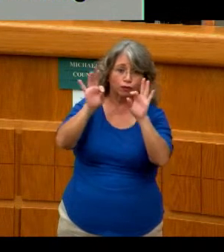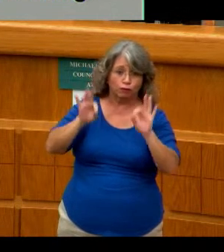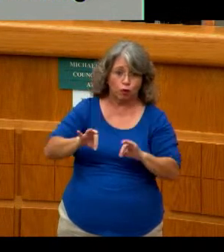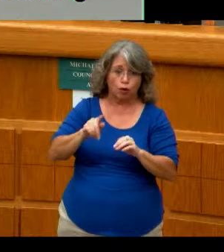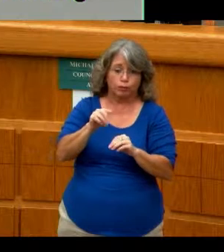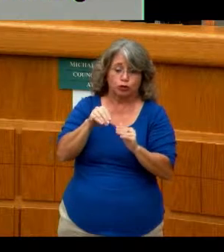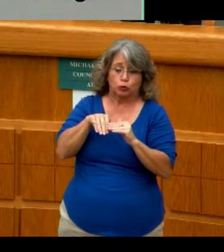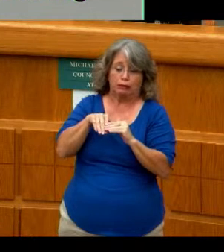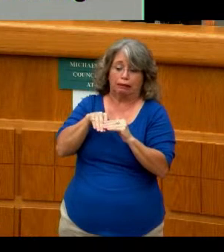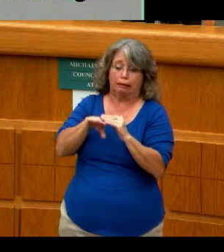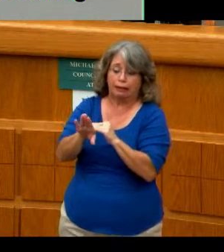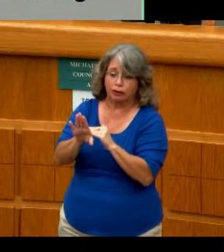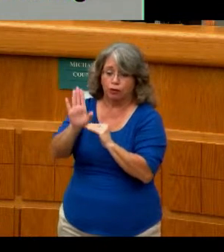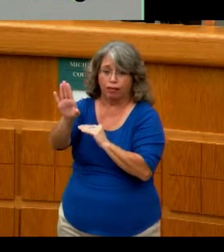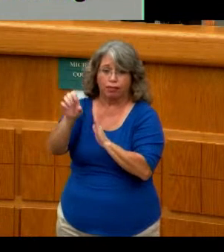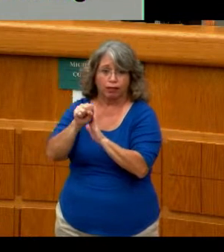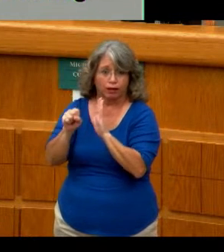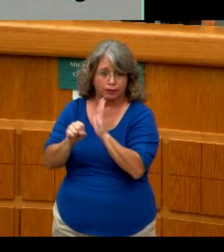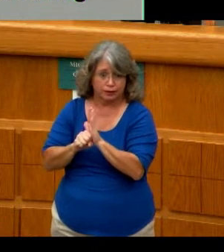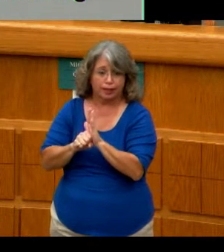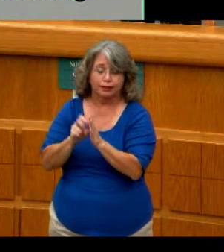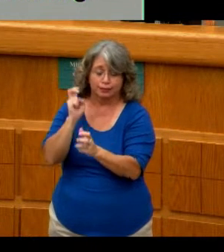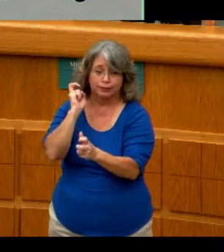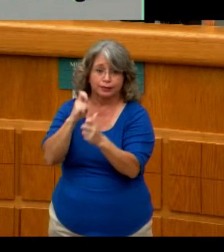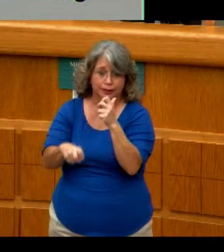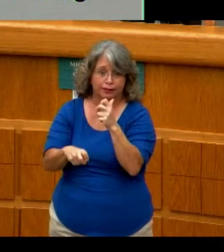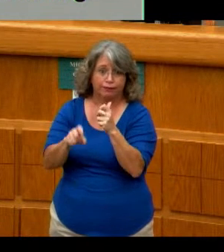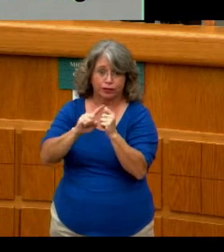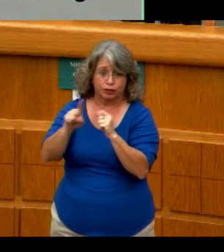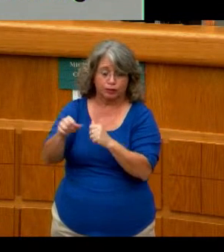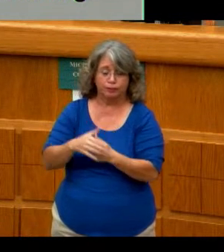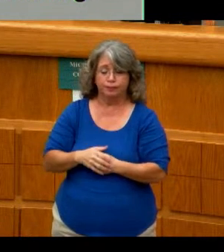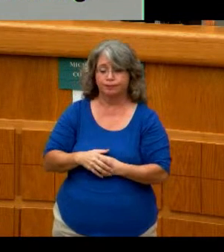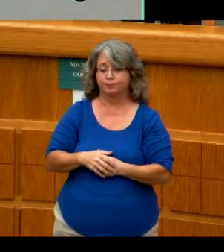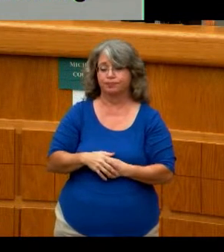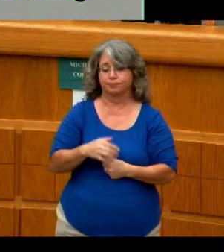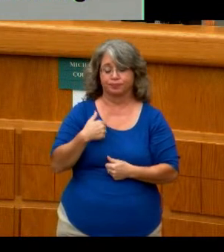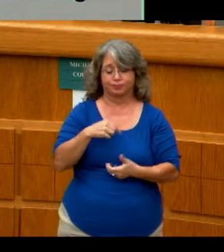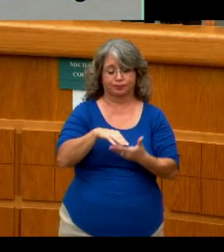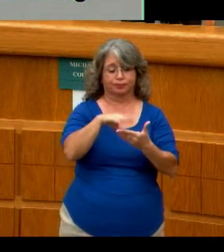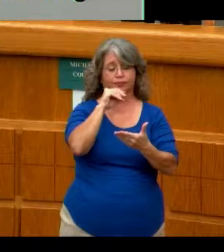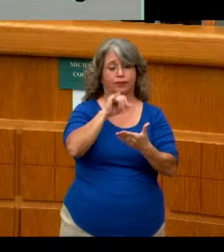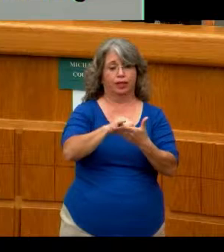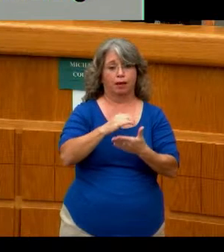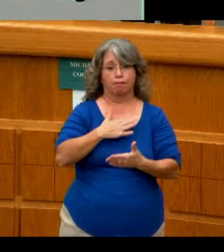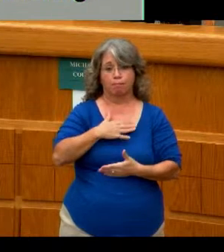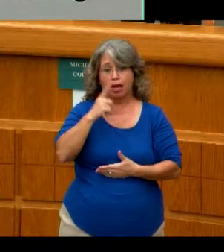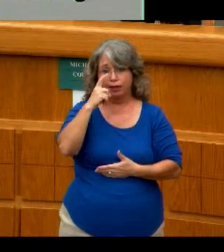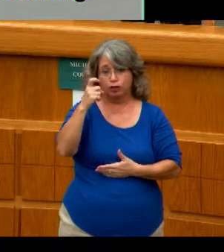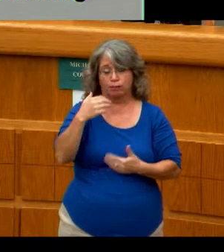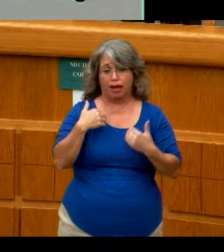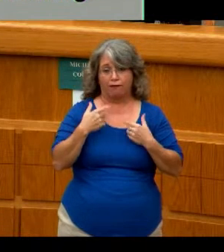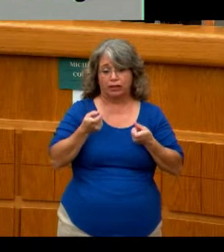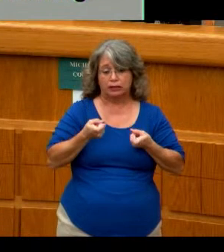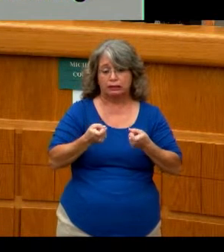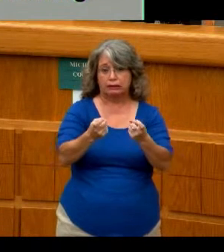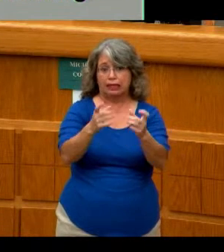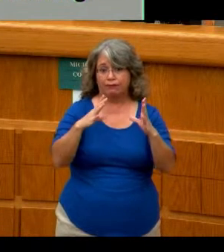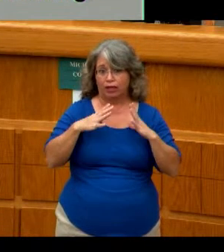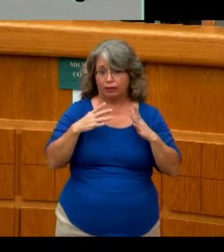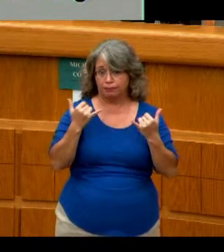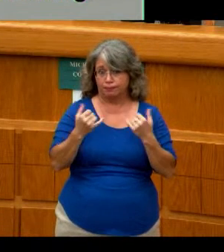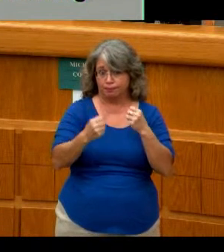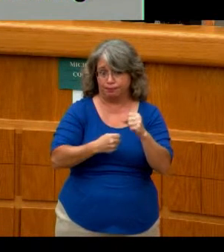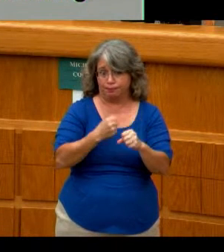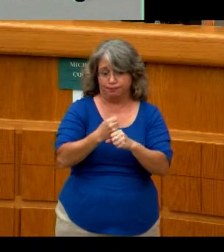go to New York. You'd have to fill out a travel form to even get into the state. And it's very difficult to